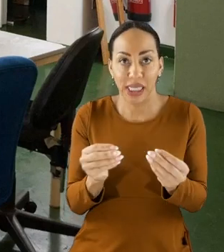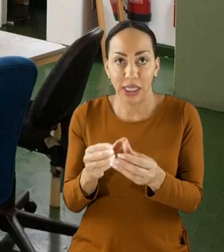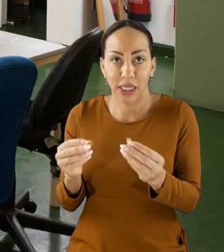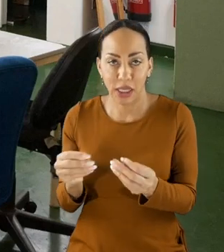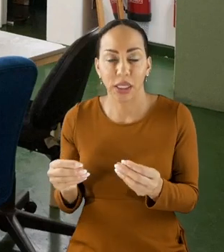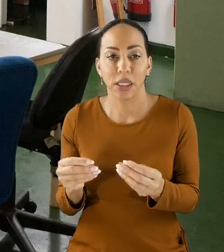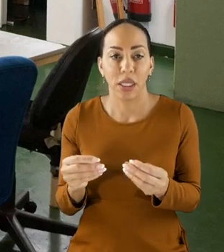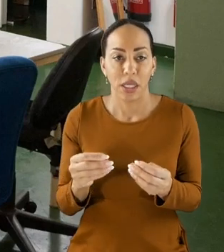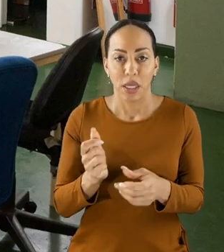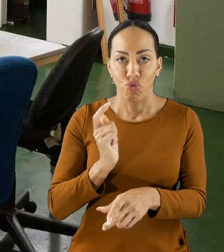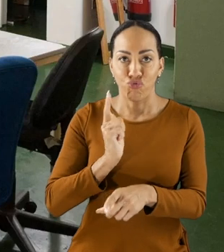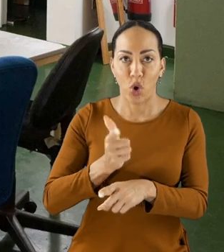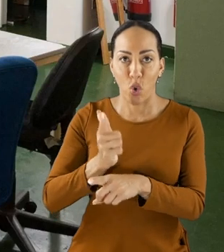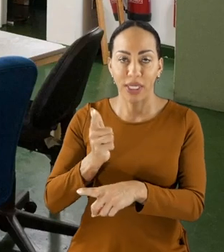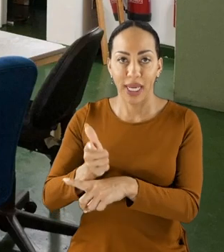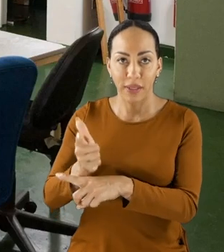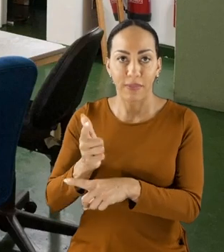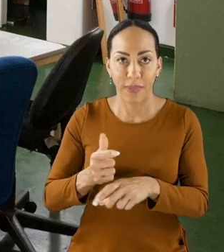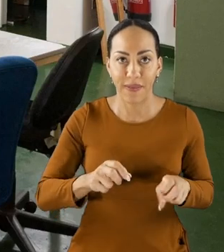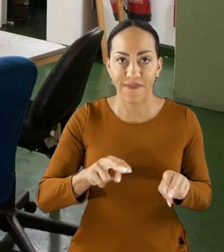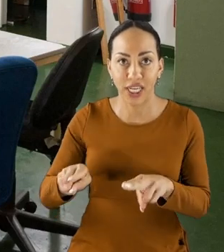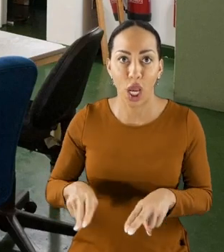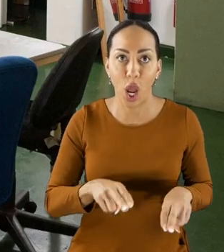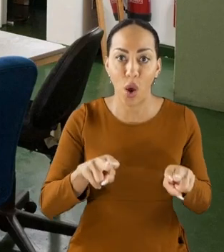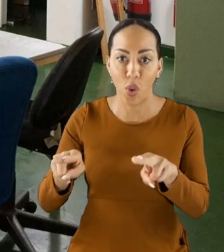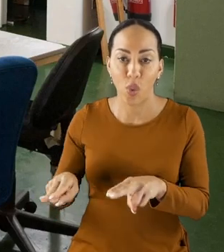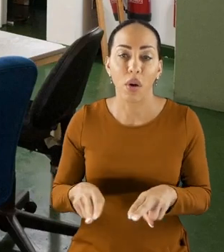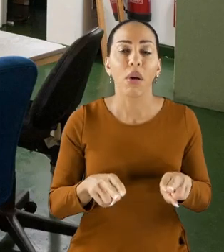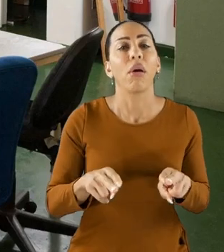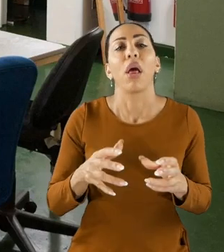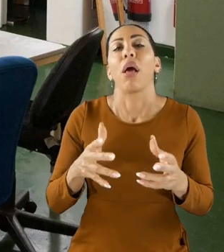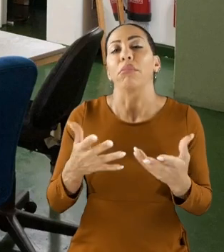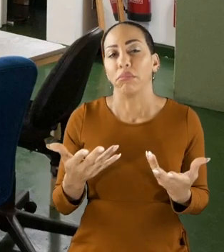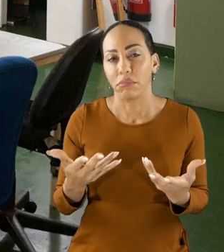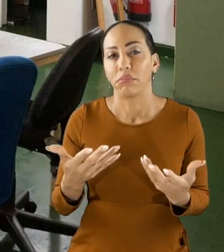visual scenography, digital scenography, the video recording,